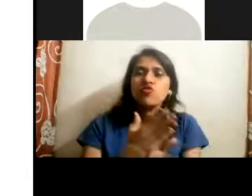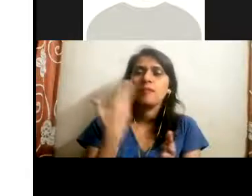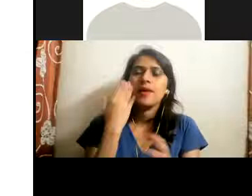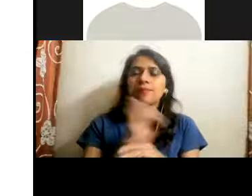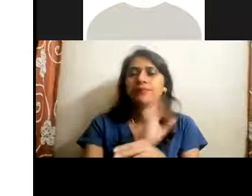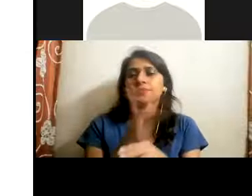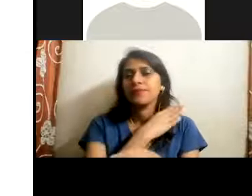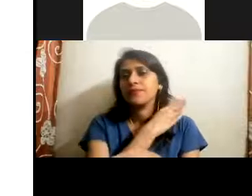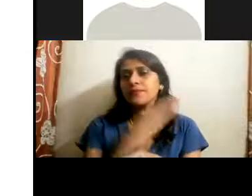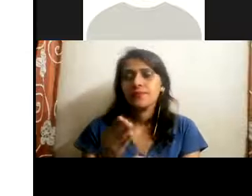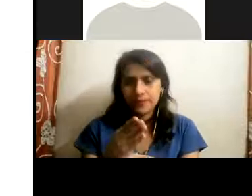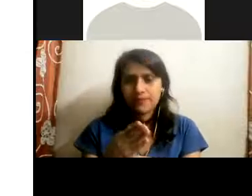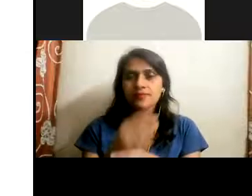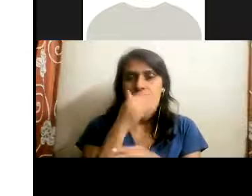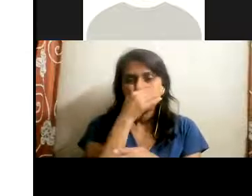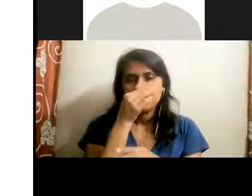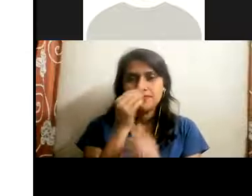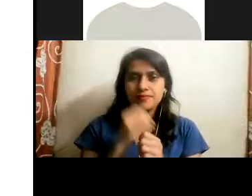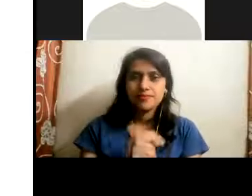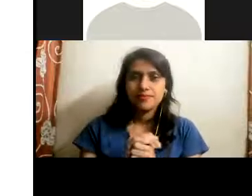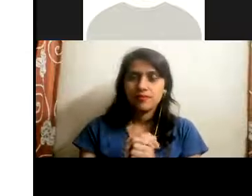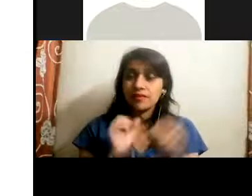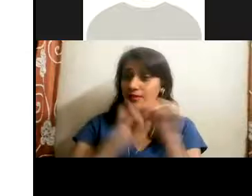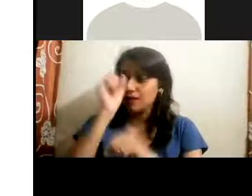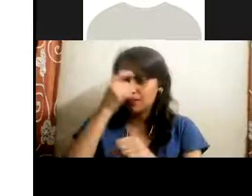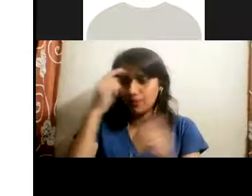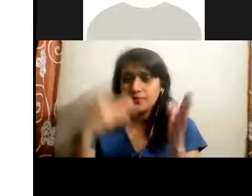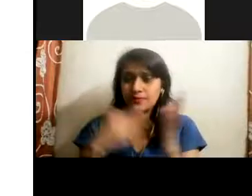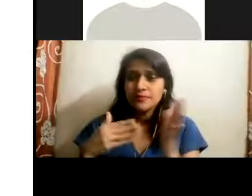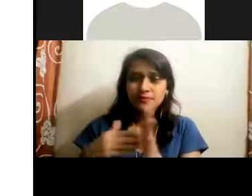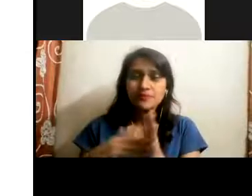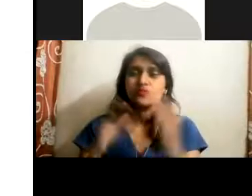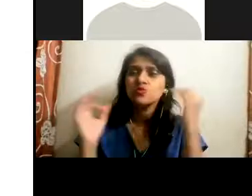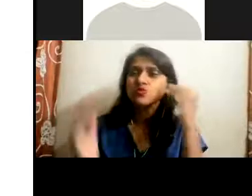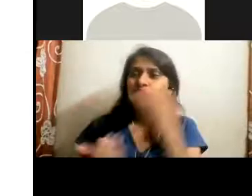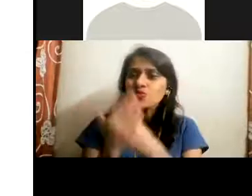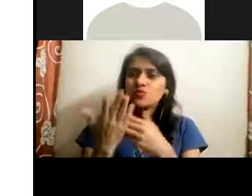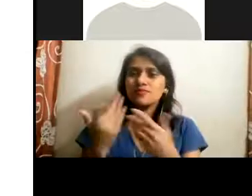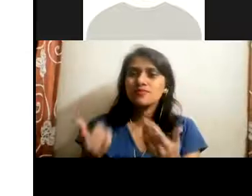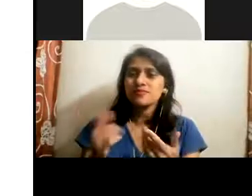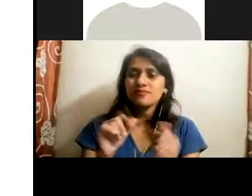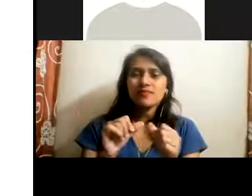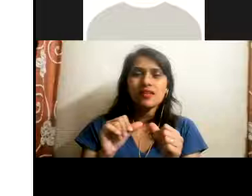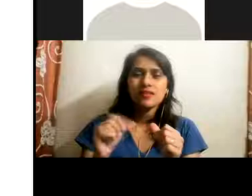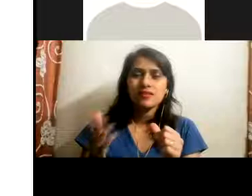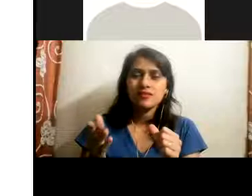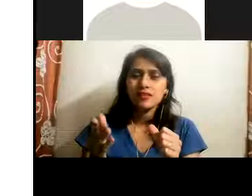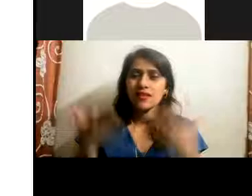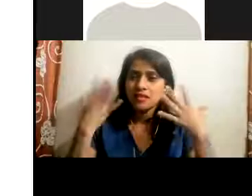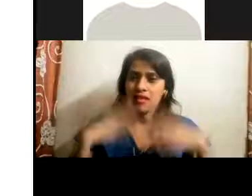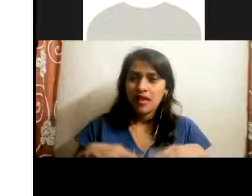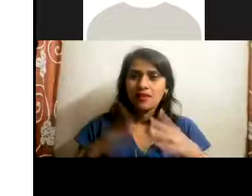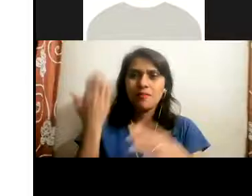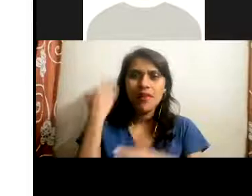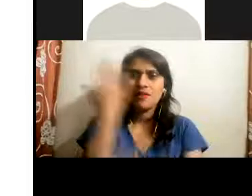COVID pandemic and the certification issue, the newly added health conditions, which are the